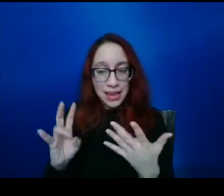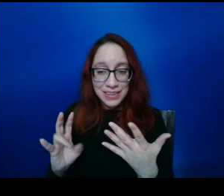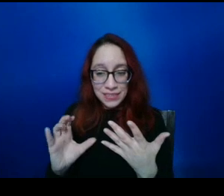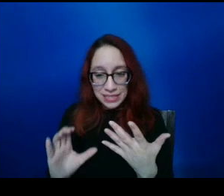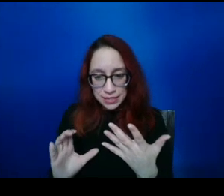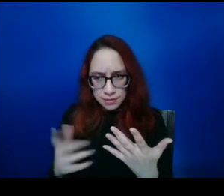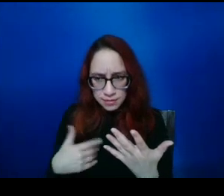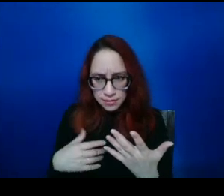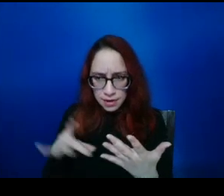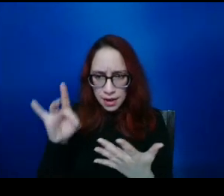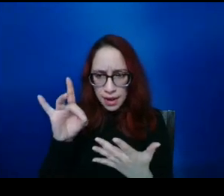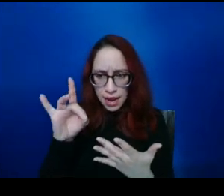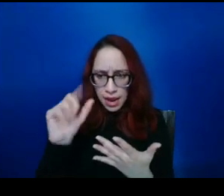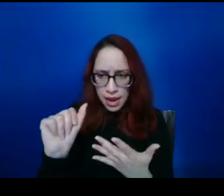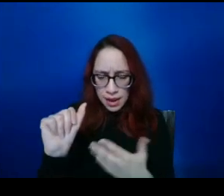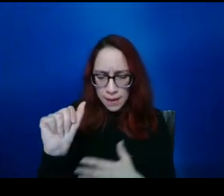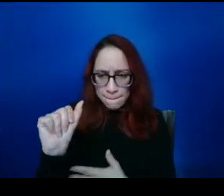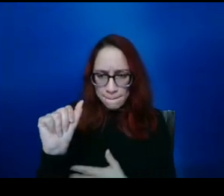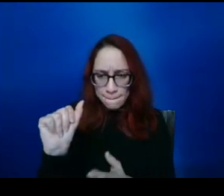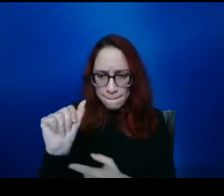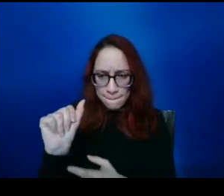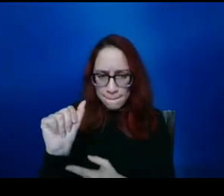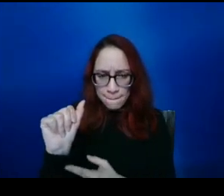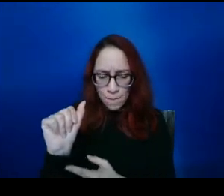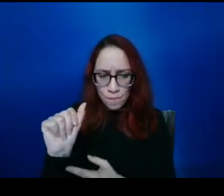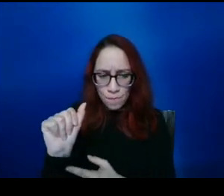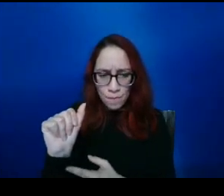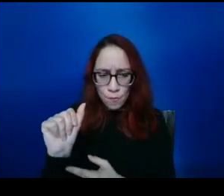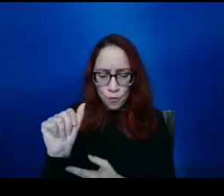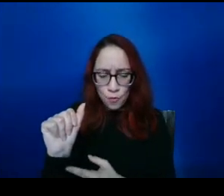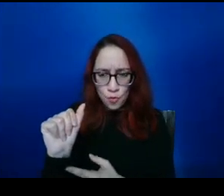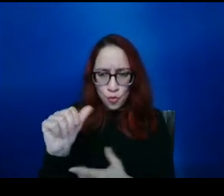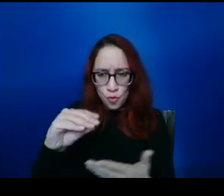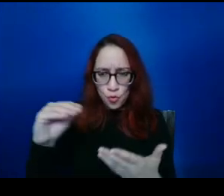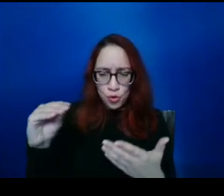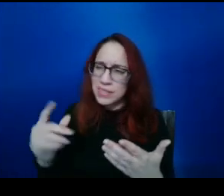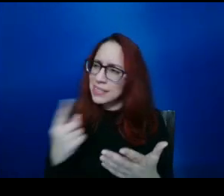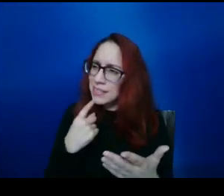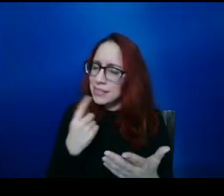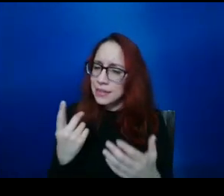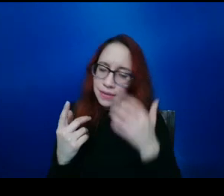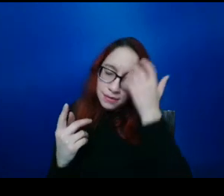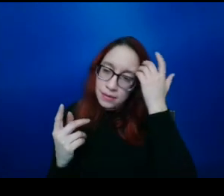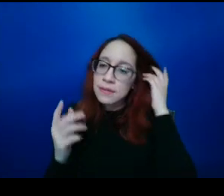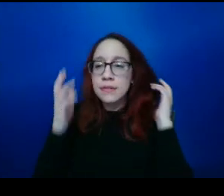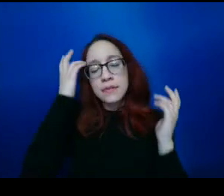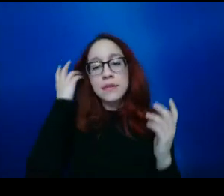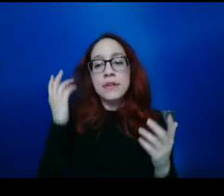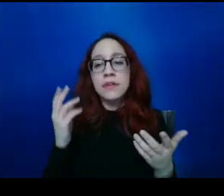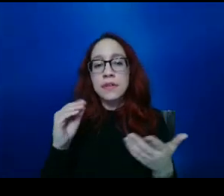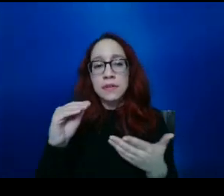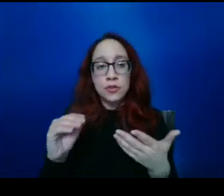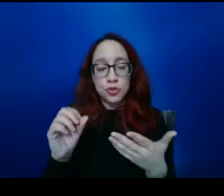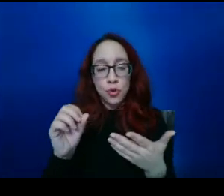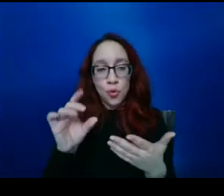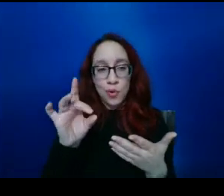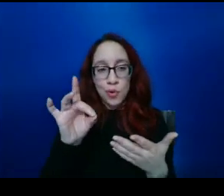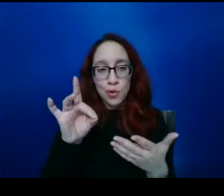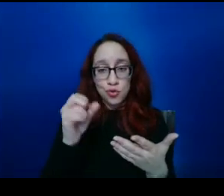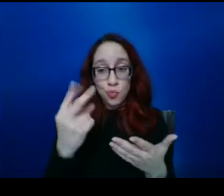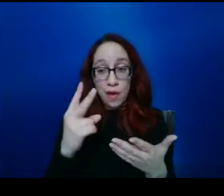You want to move 8A, that's our quasi-judicial item, to say that one more time? If we can do that, right after 12A, which would